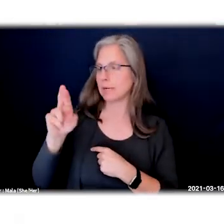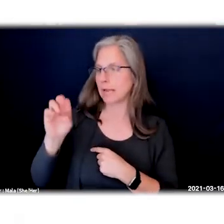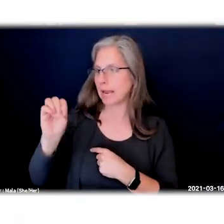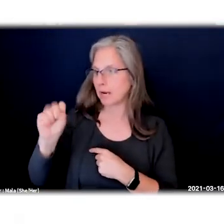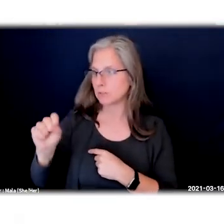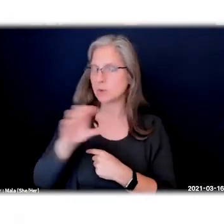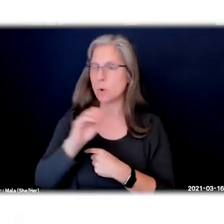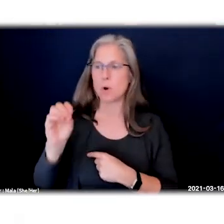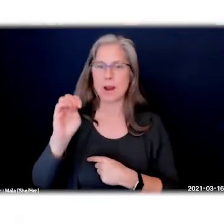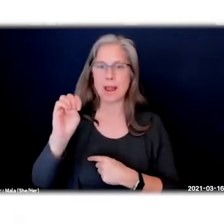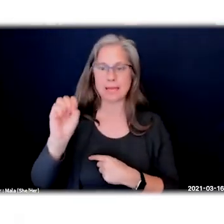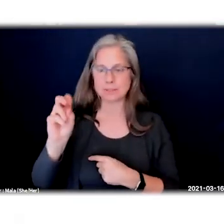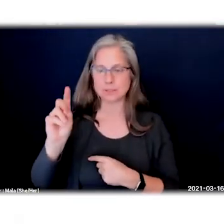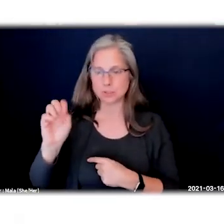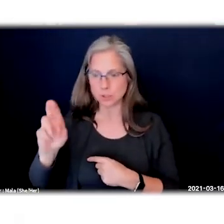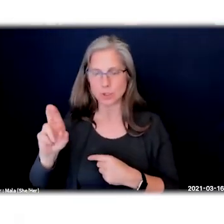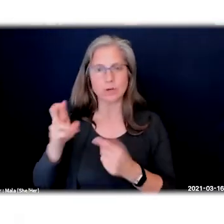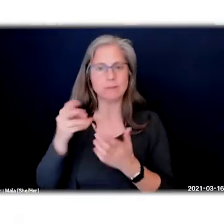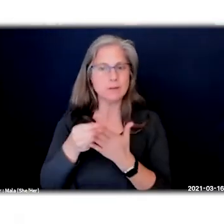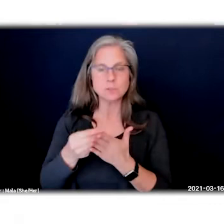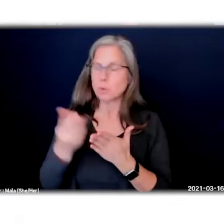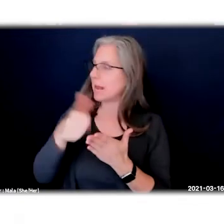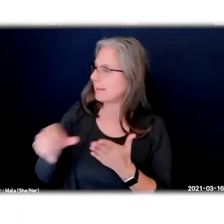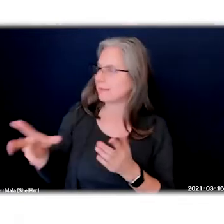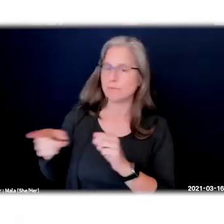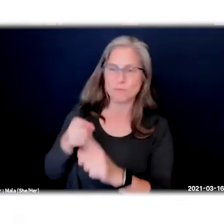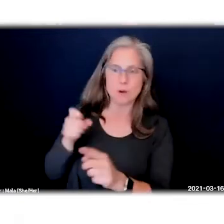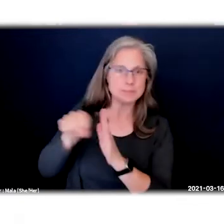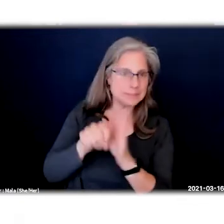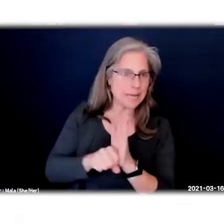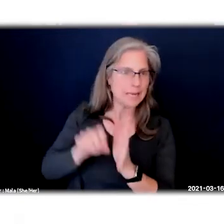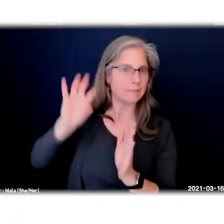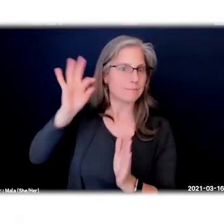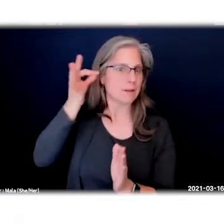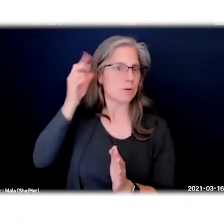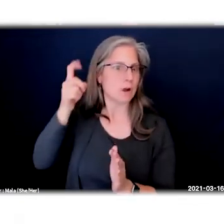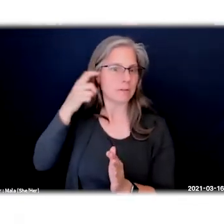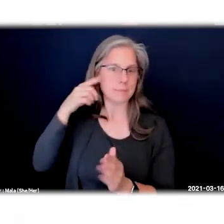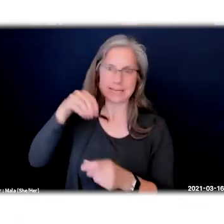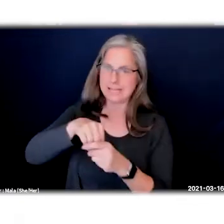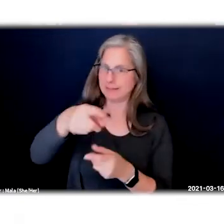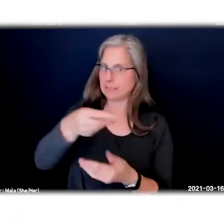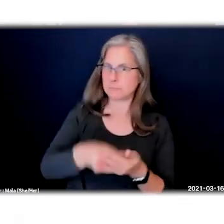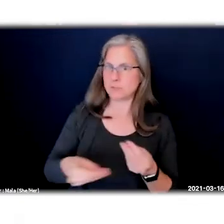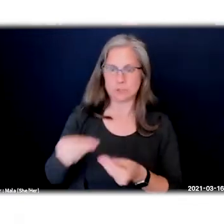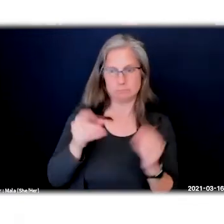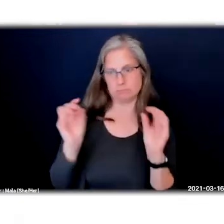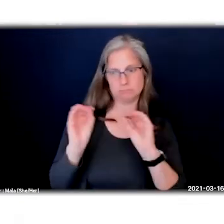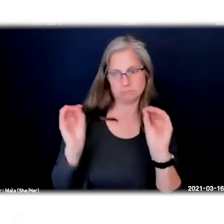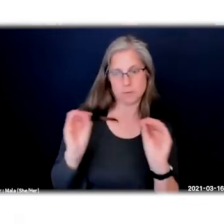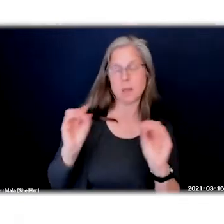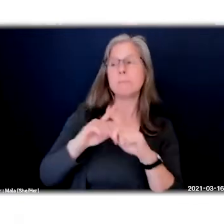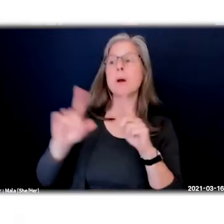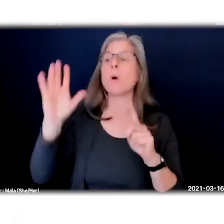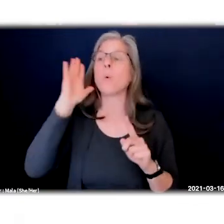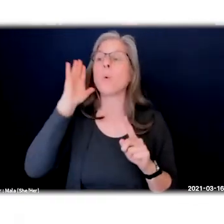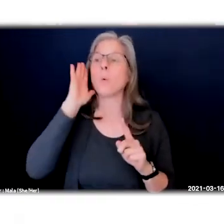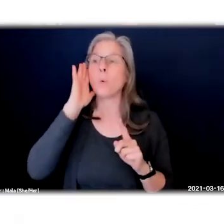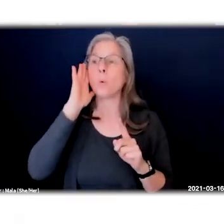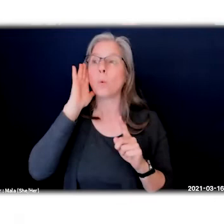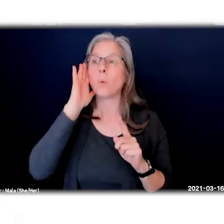funds or any funds from the state or the federal government are in this budget, but will be